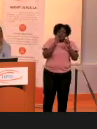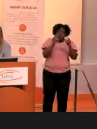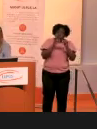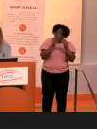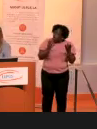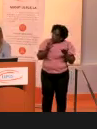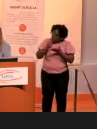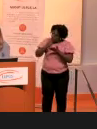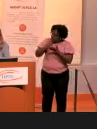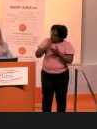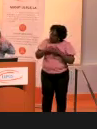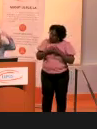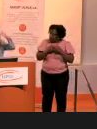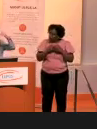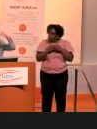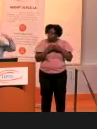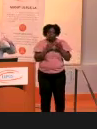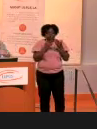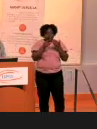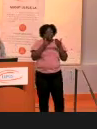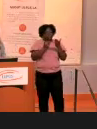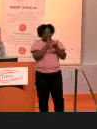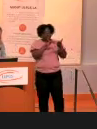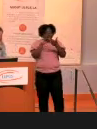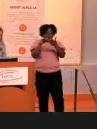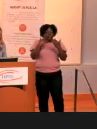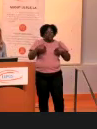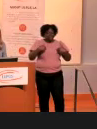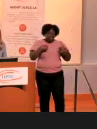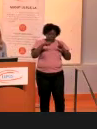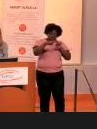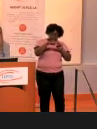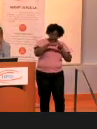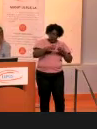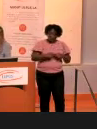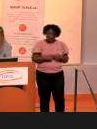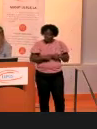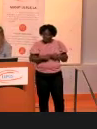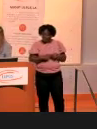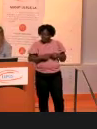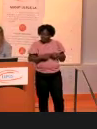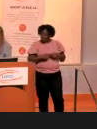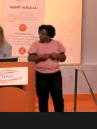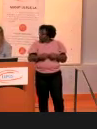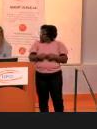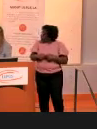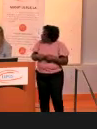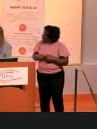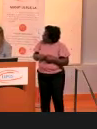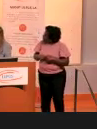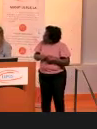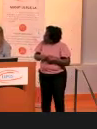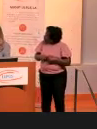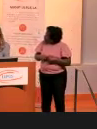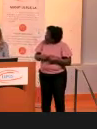this new study is using that higher dose in it. So I'm optimistic for this. This is a medication that